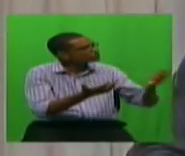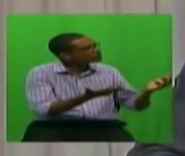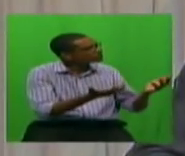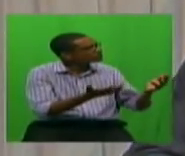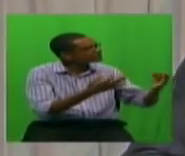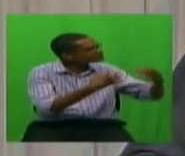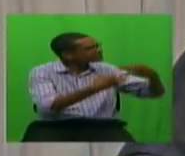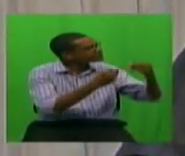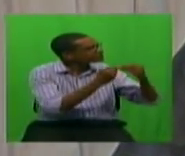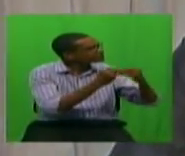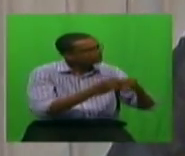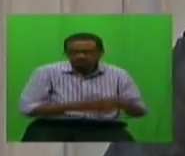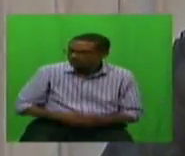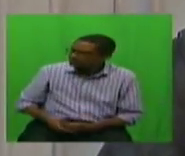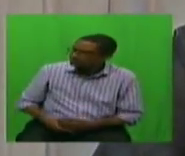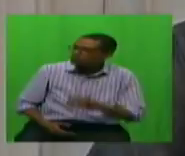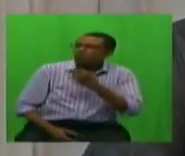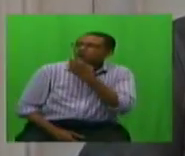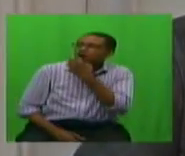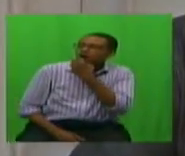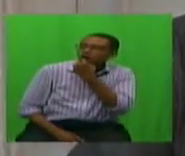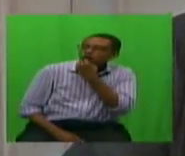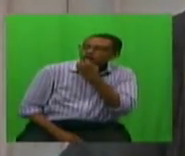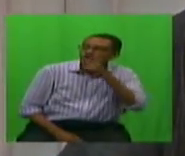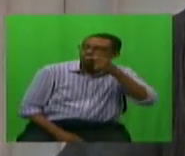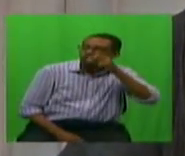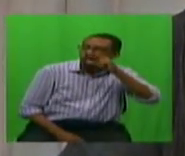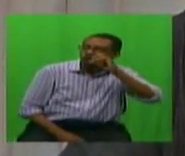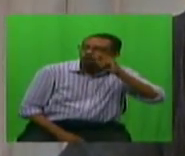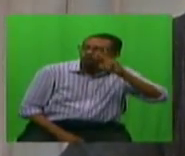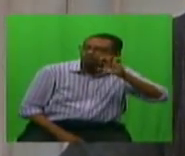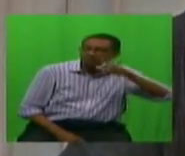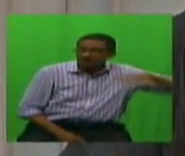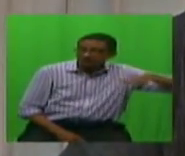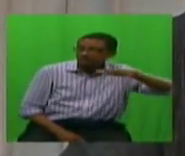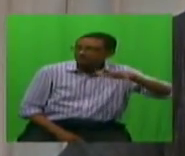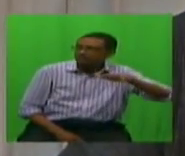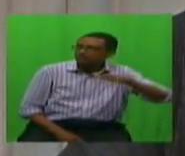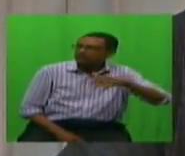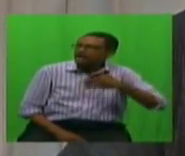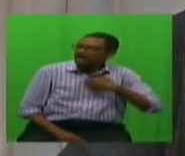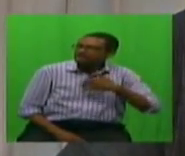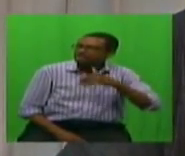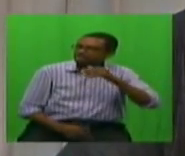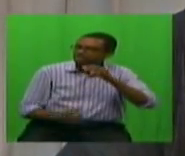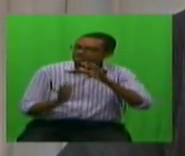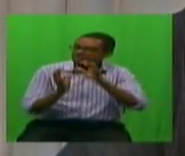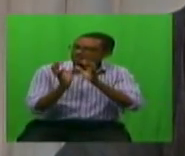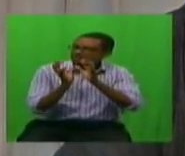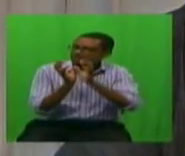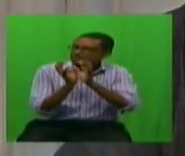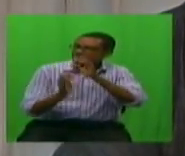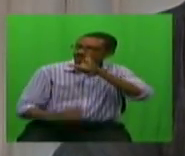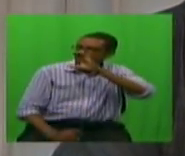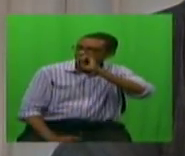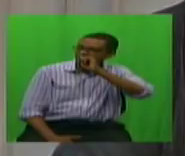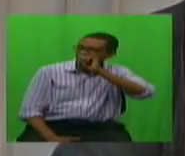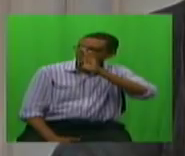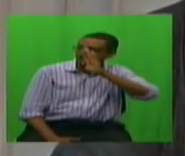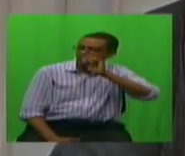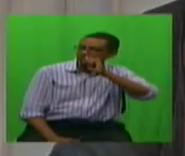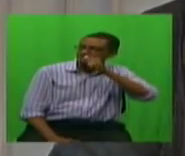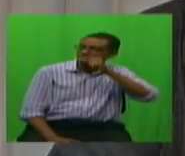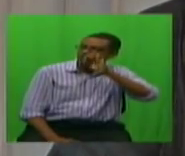damaged. In Orange Grove, you would have cabbage, you'll have tomatoes. The wide range of things that you normally